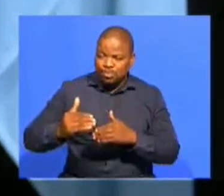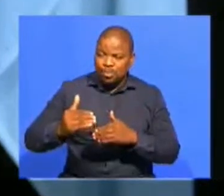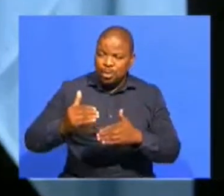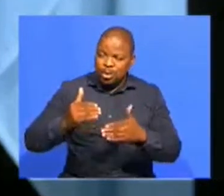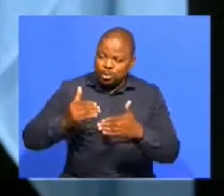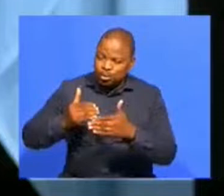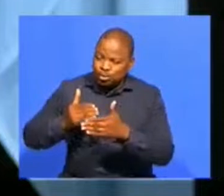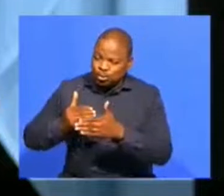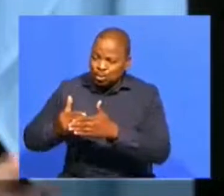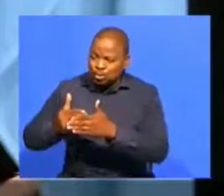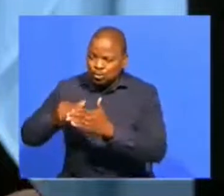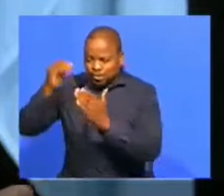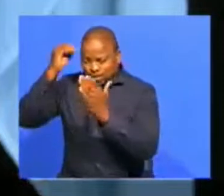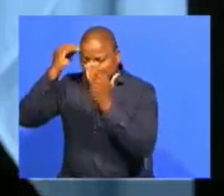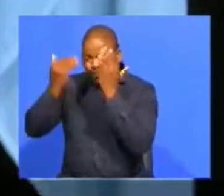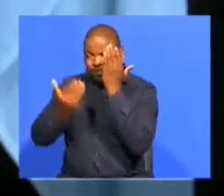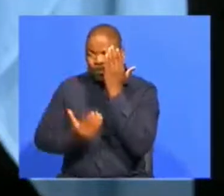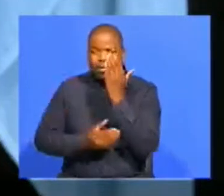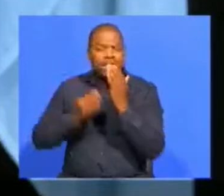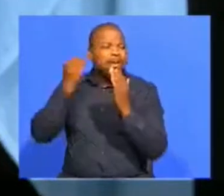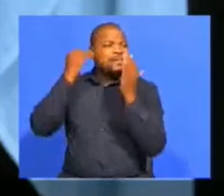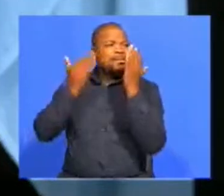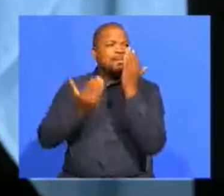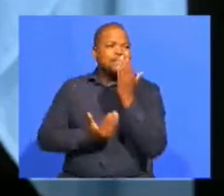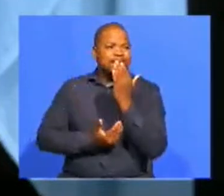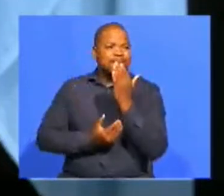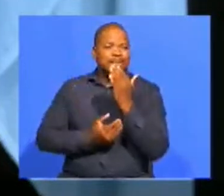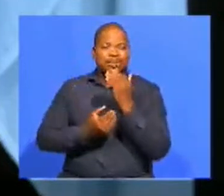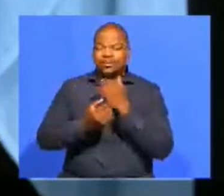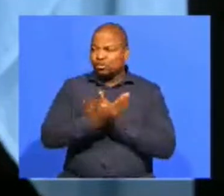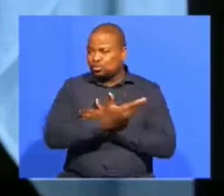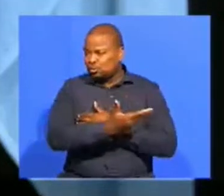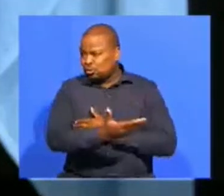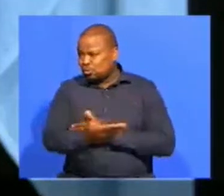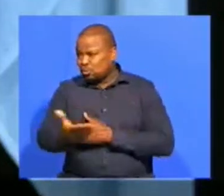closer to our brothers and sisters. That's who you are.